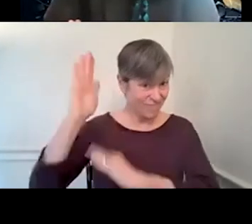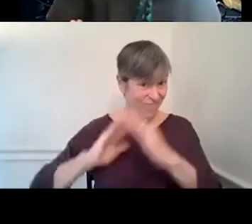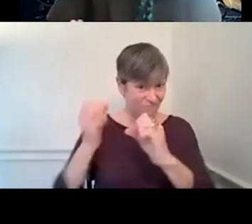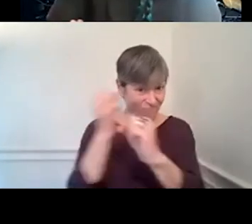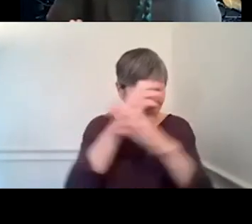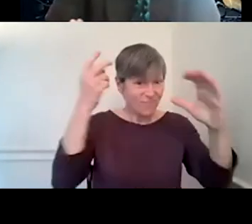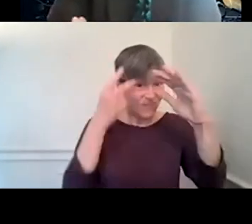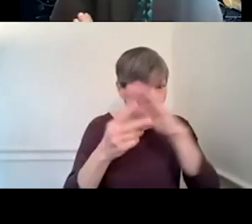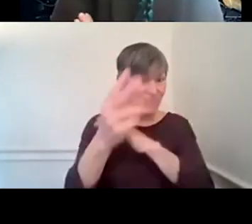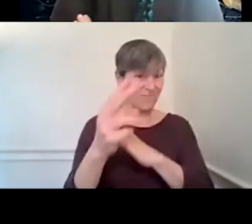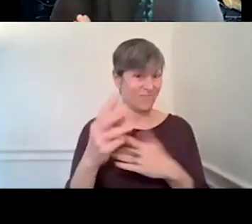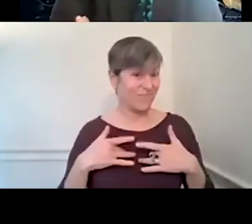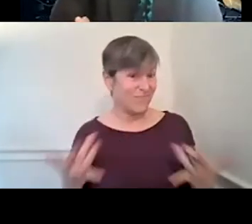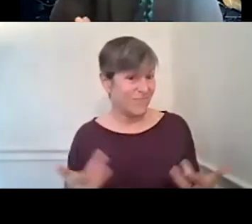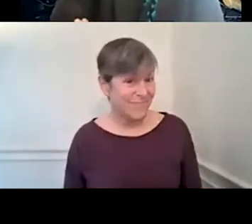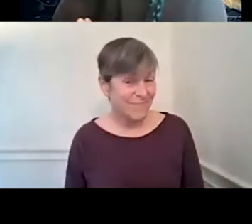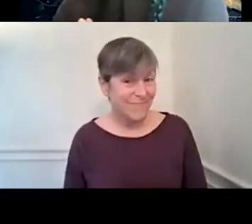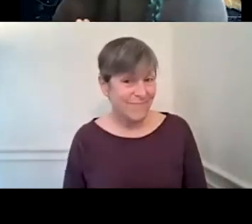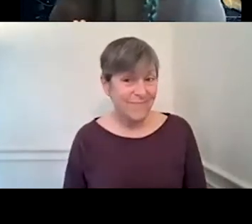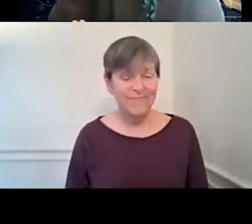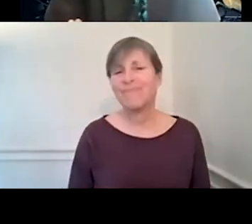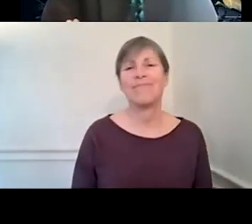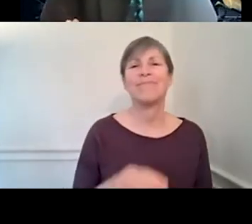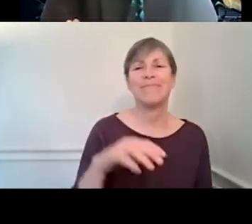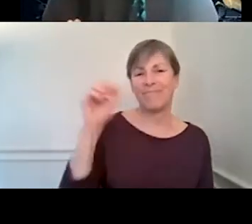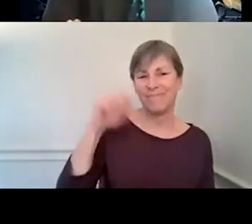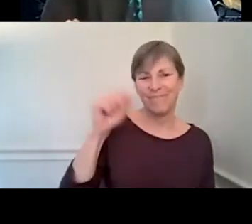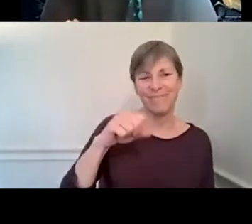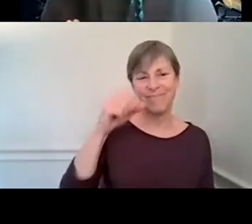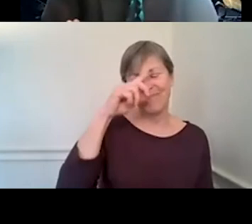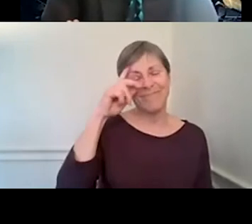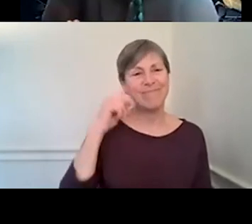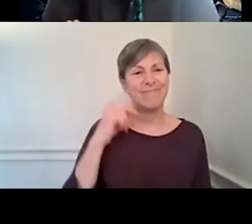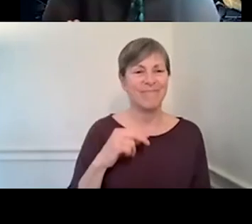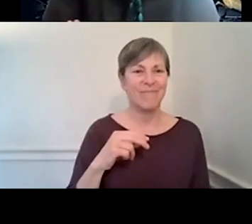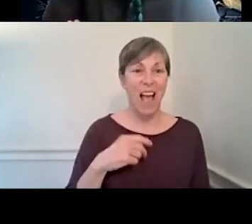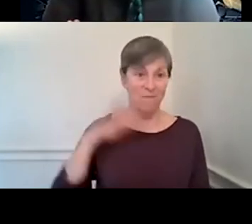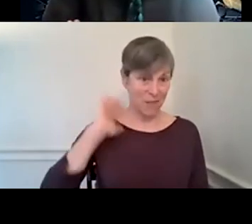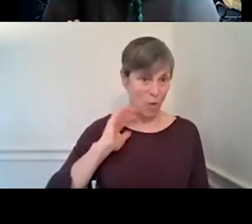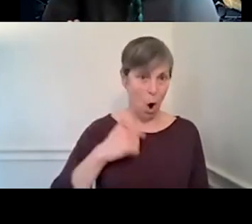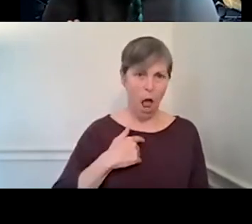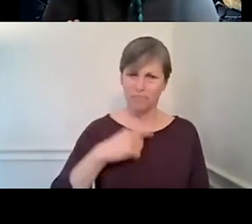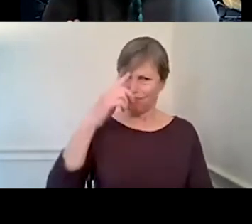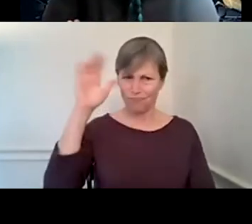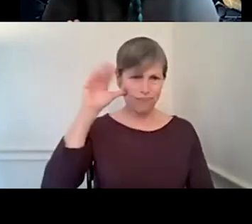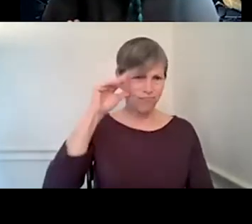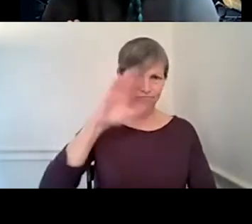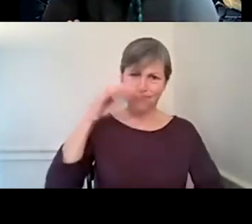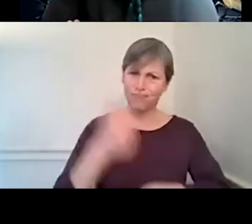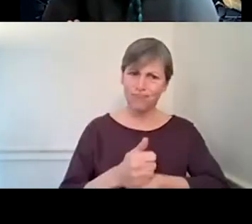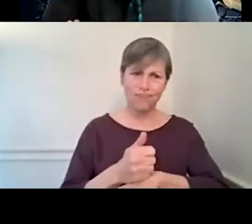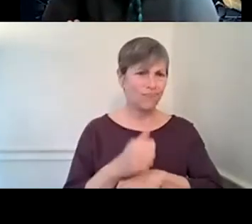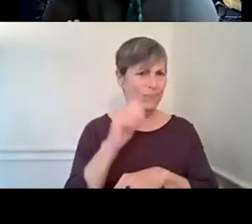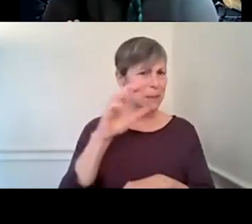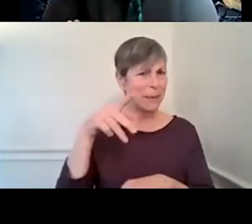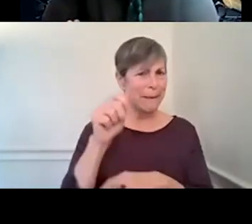Yeah, I was quite, my heart was quite set on being a CPA. I came all